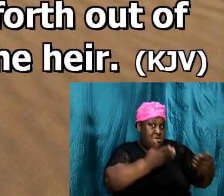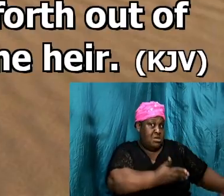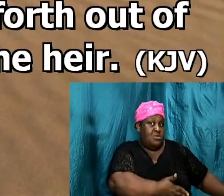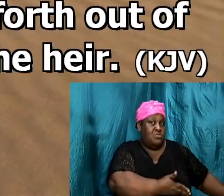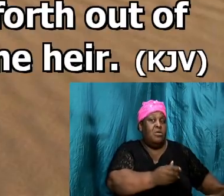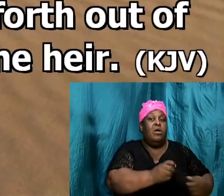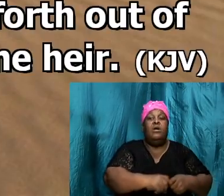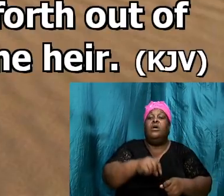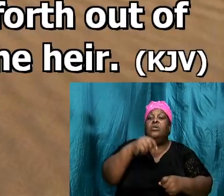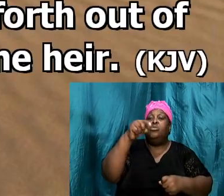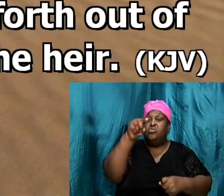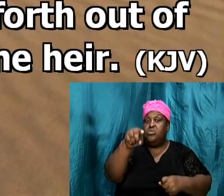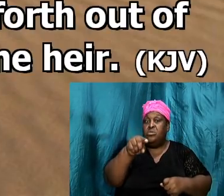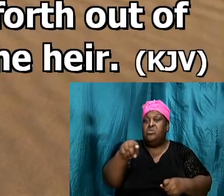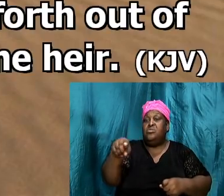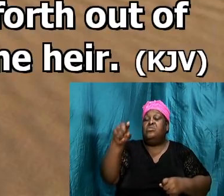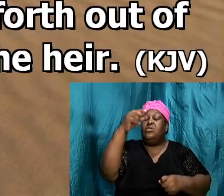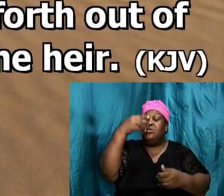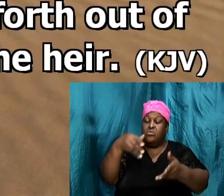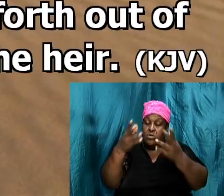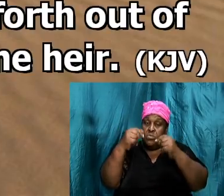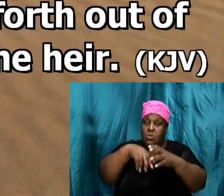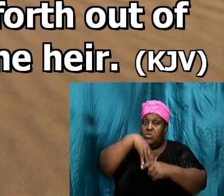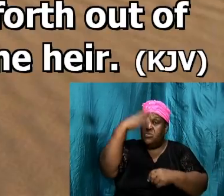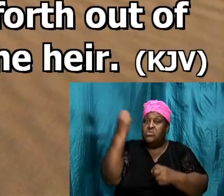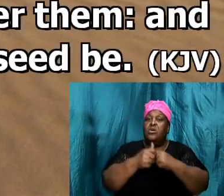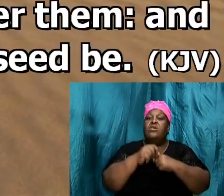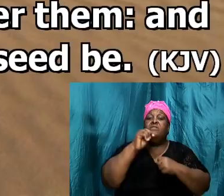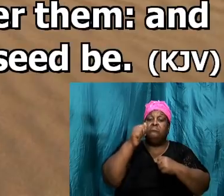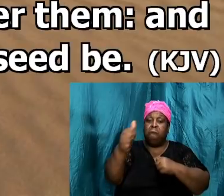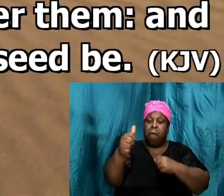out of thine own bowels shall be thine here.